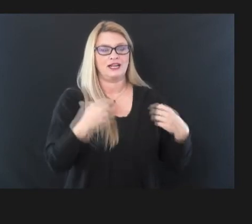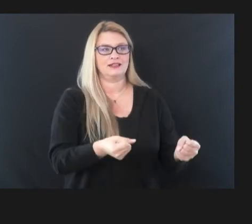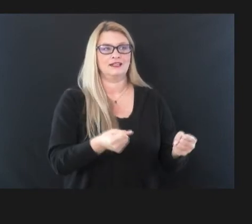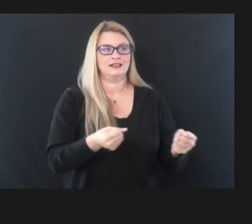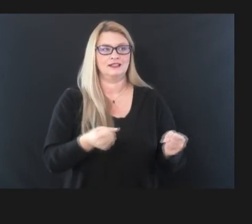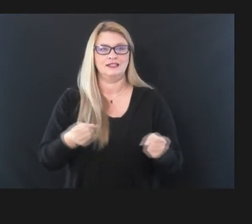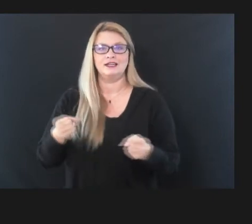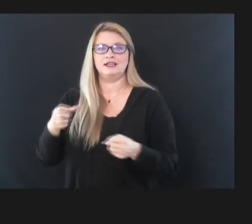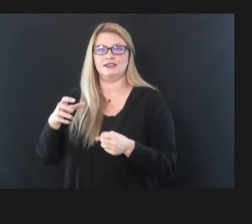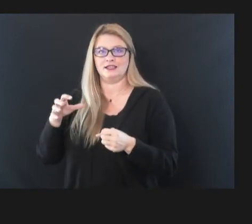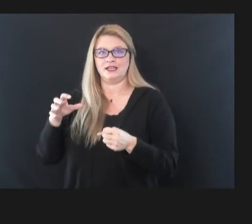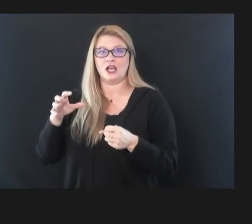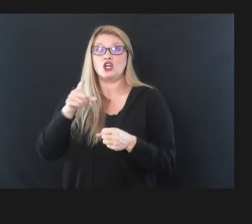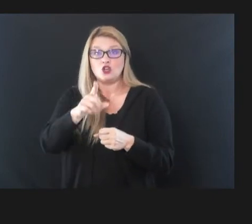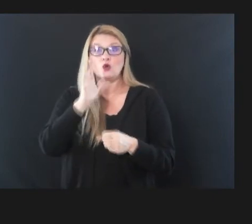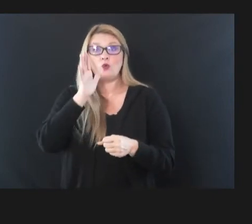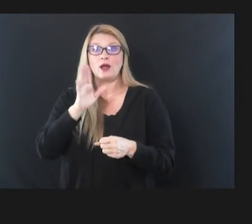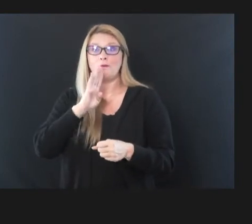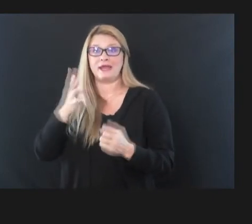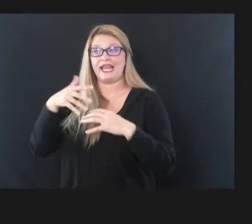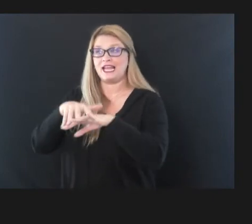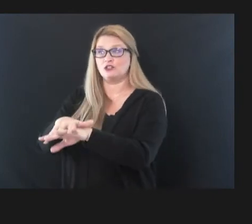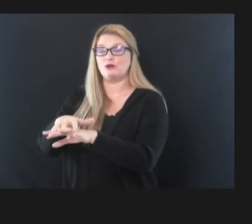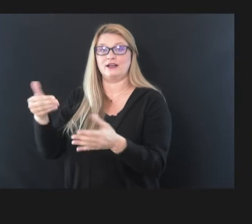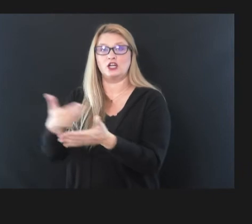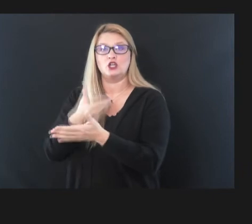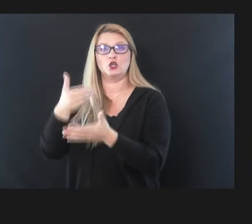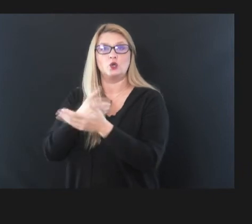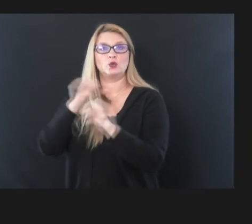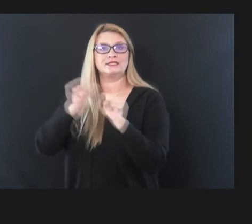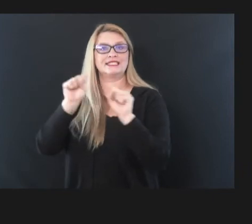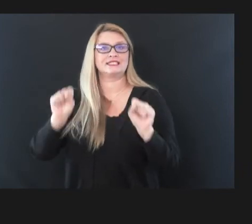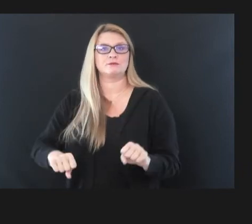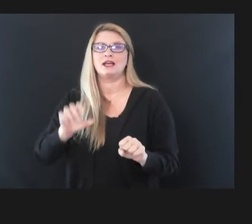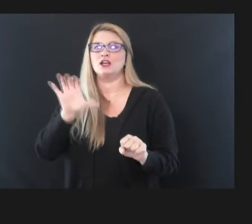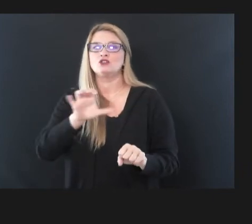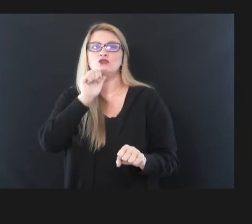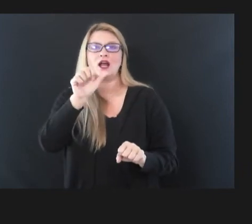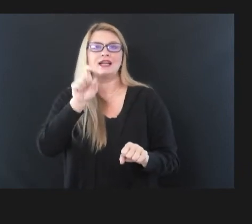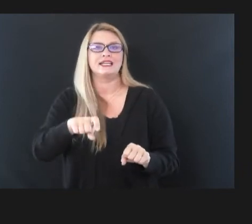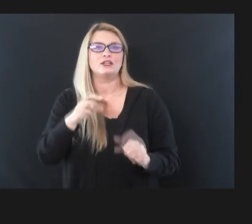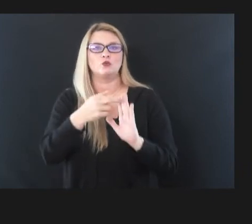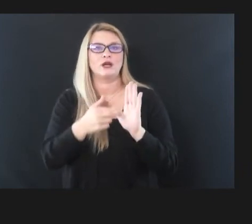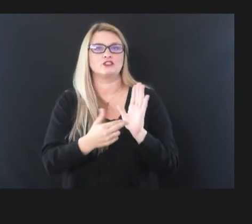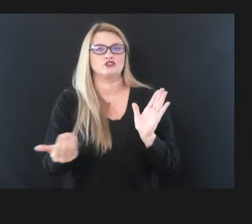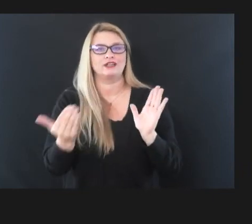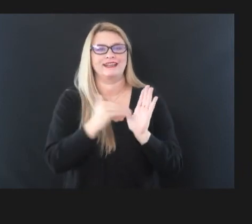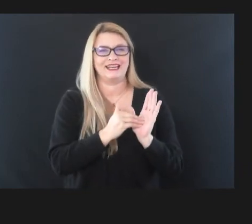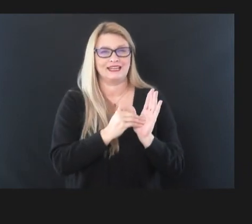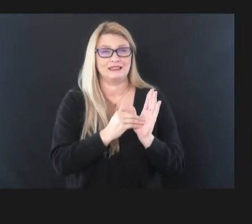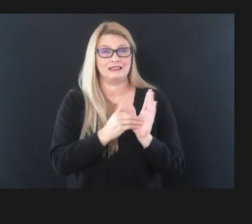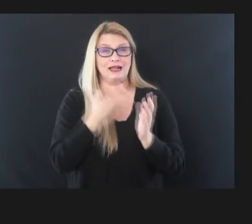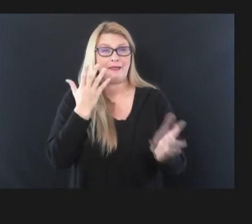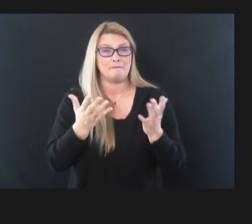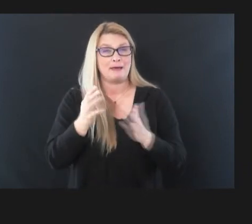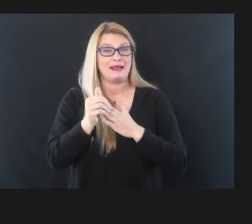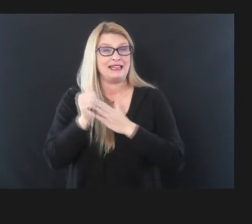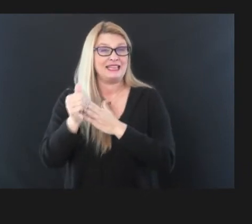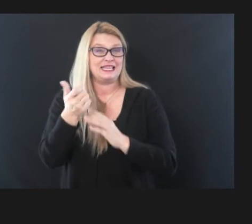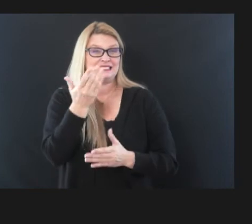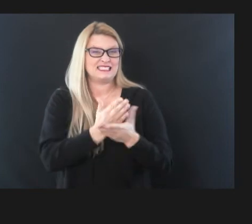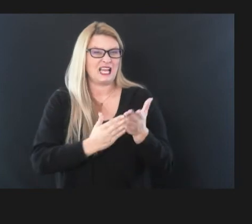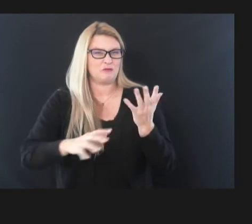healthcare provider. You will be integrated into this new system and do not need to register again. So that might lead to a little confusion if you guys